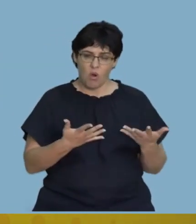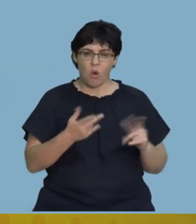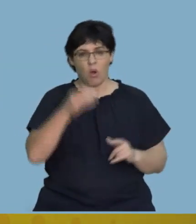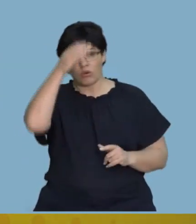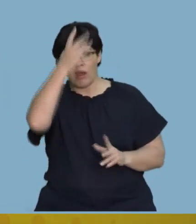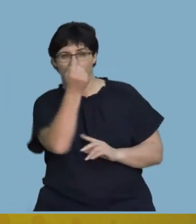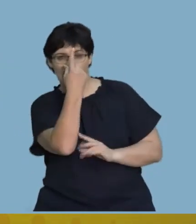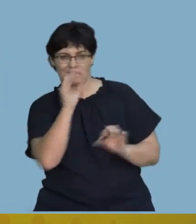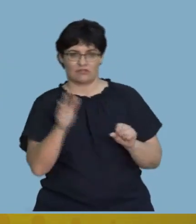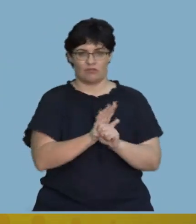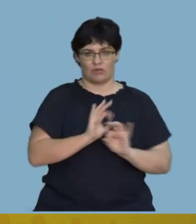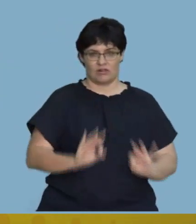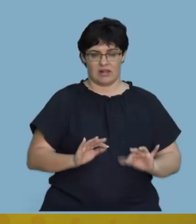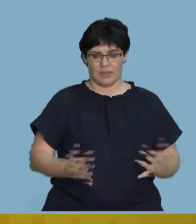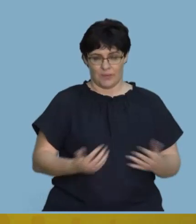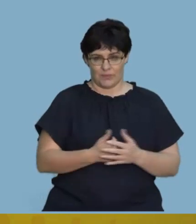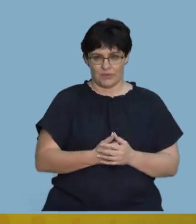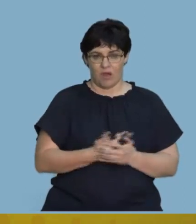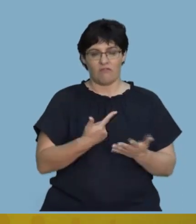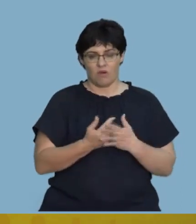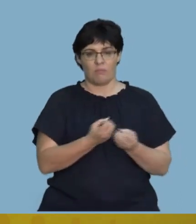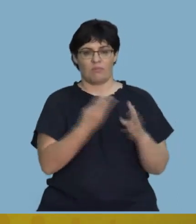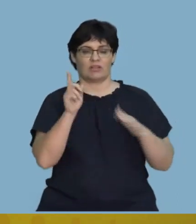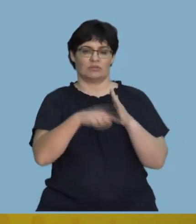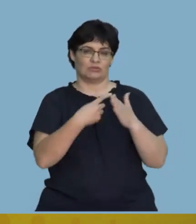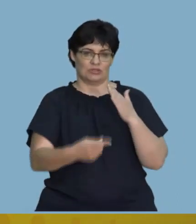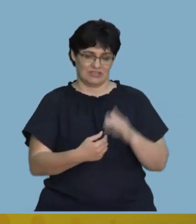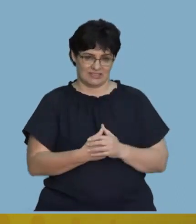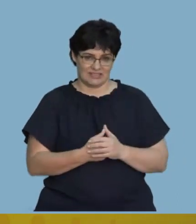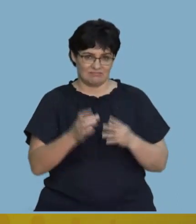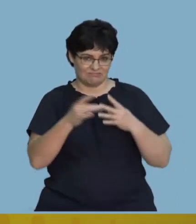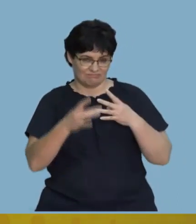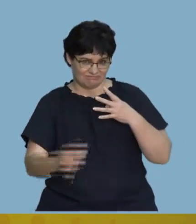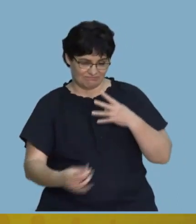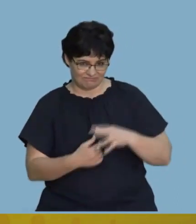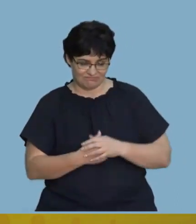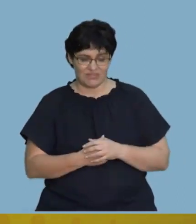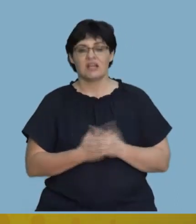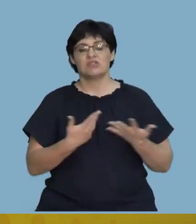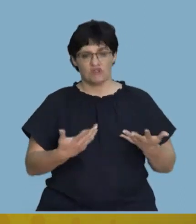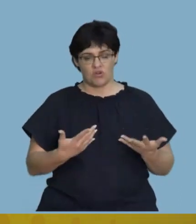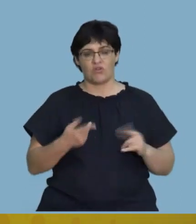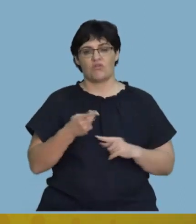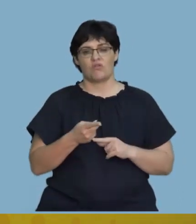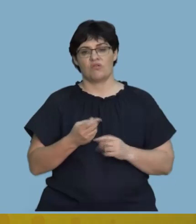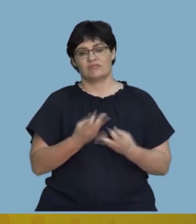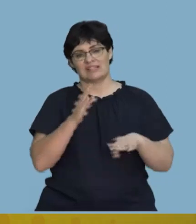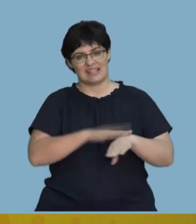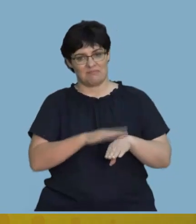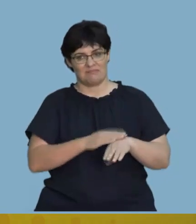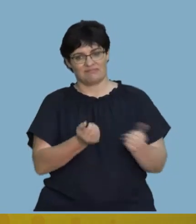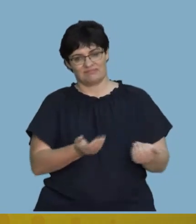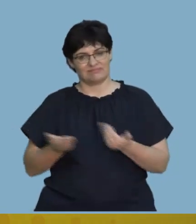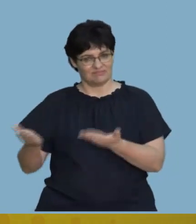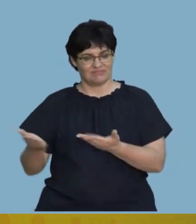conceptual understanding in as far as the multiple choice is concerned. Luni, because of time constraints, I think